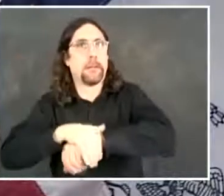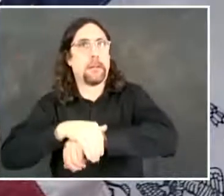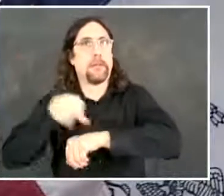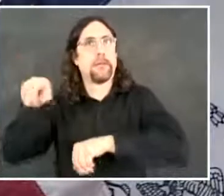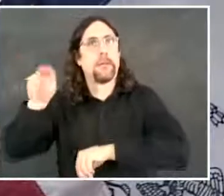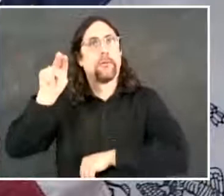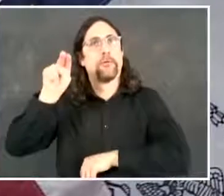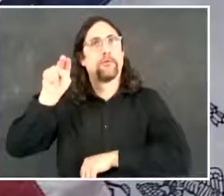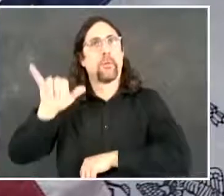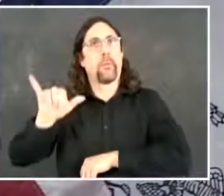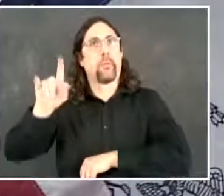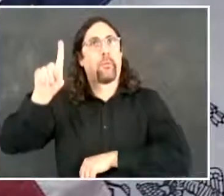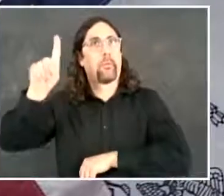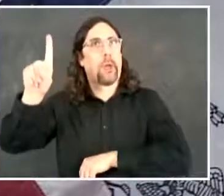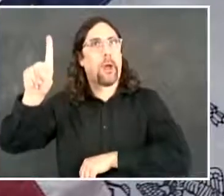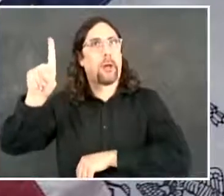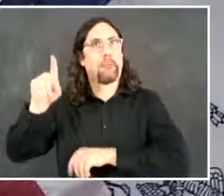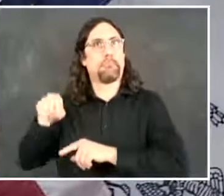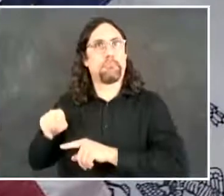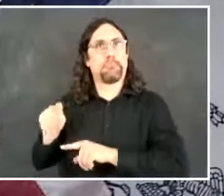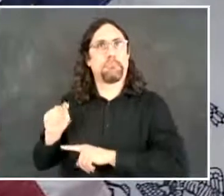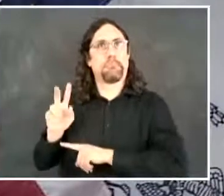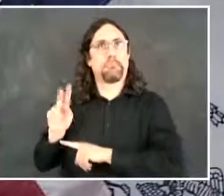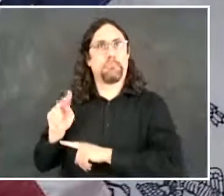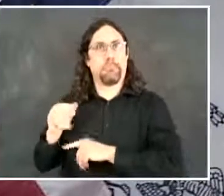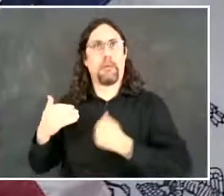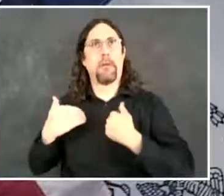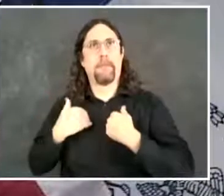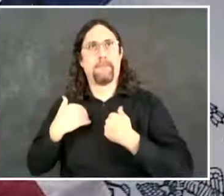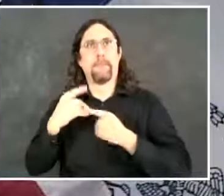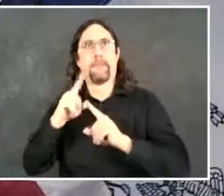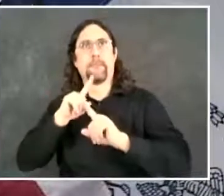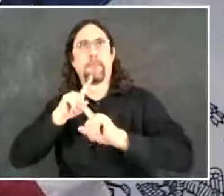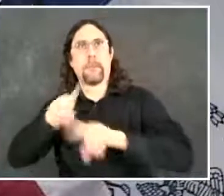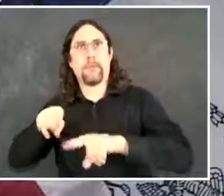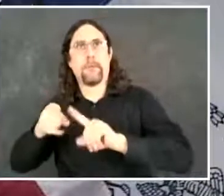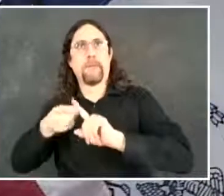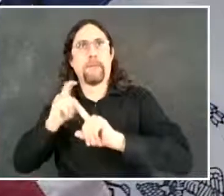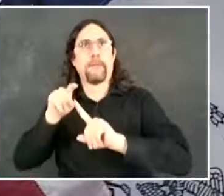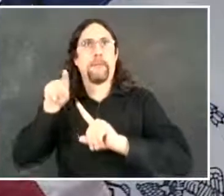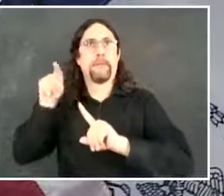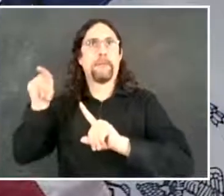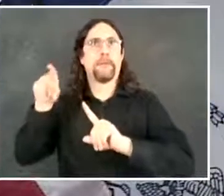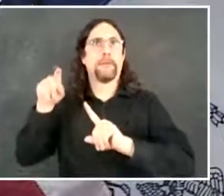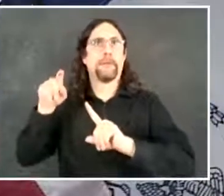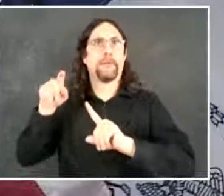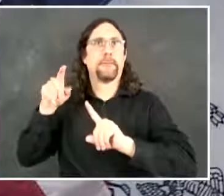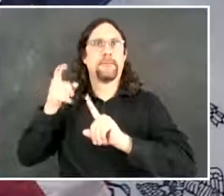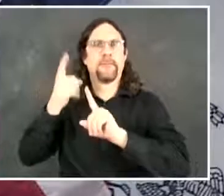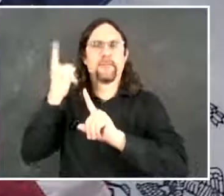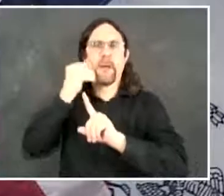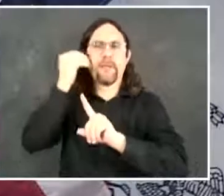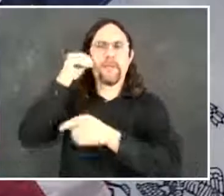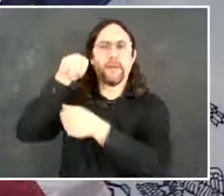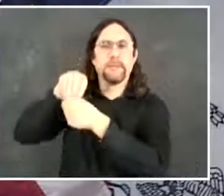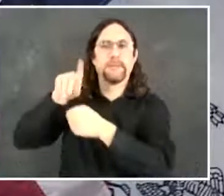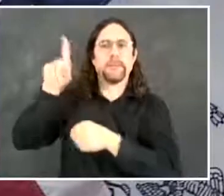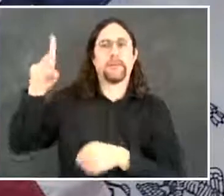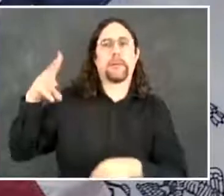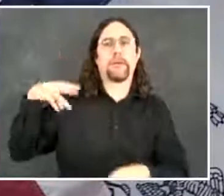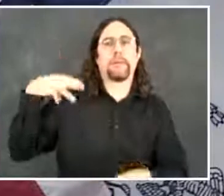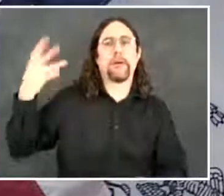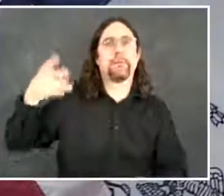deaths, even though they have only reported 13 deaths to the state. And I understand nursing homes are obviously